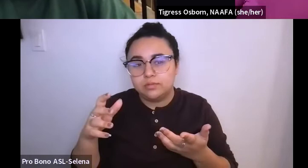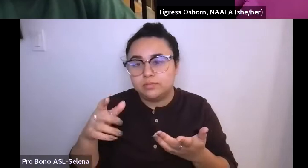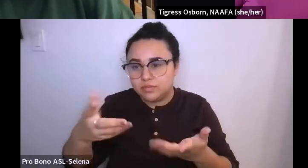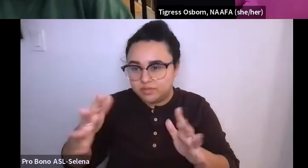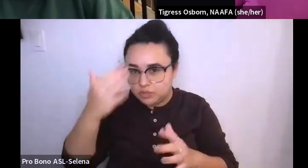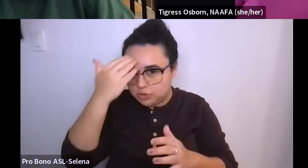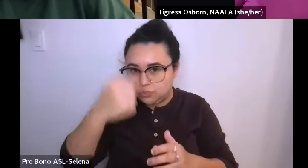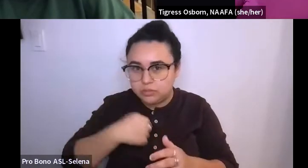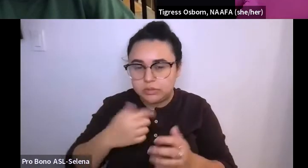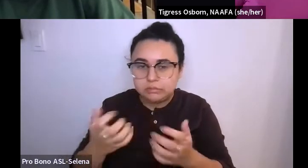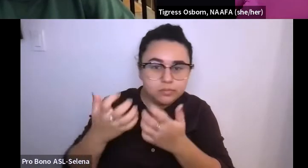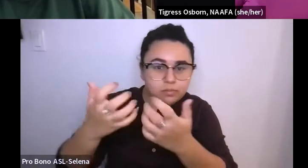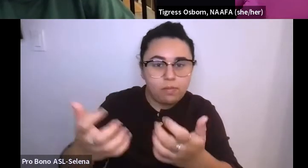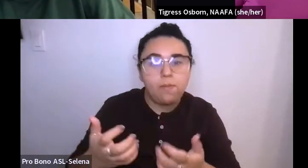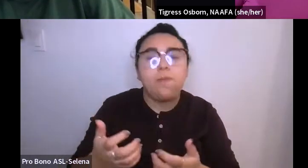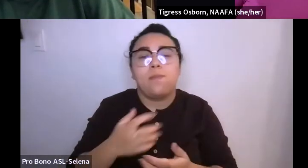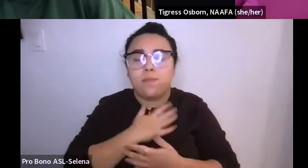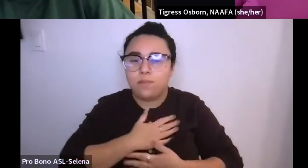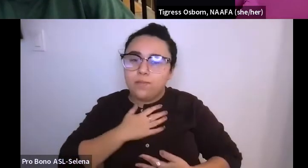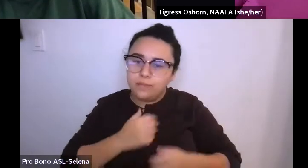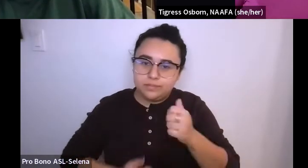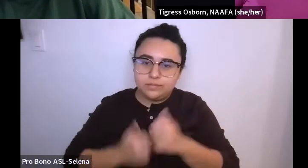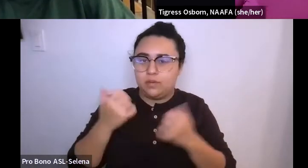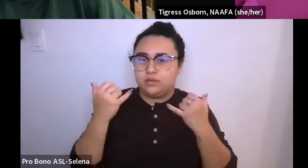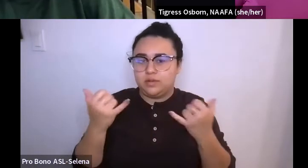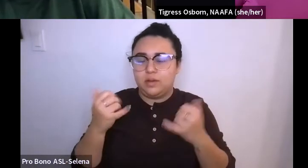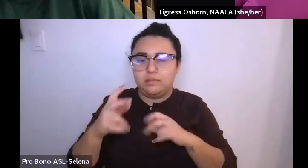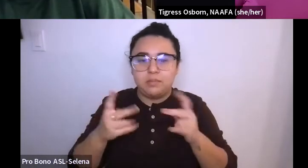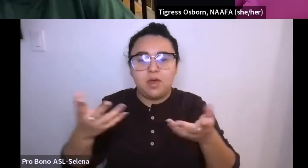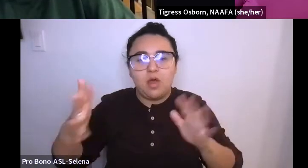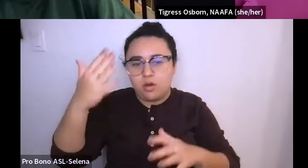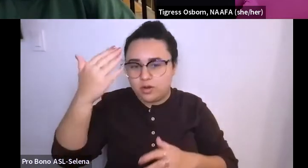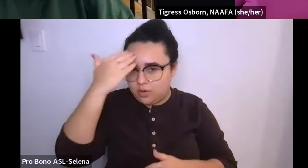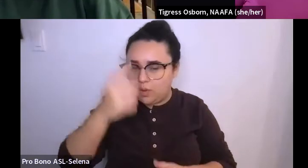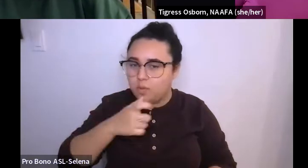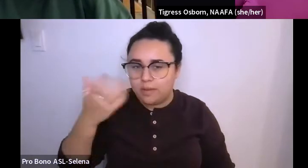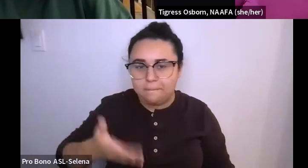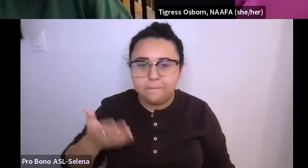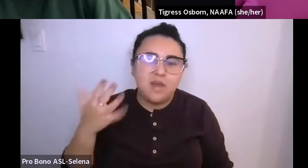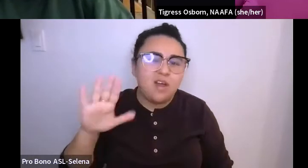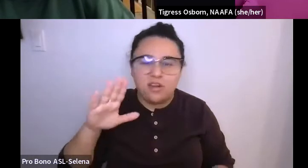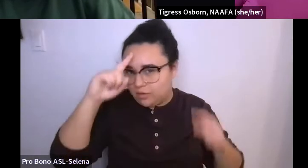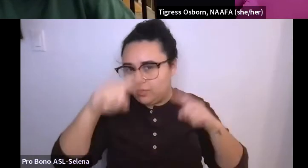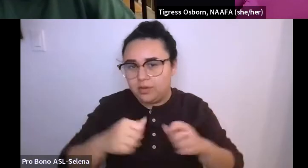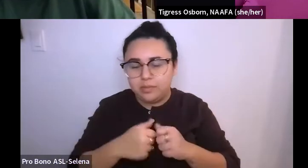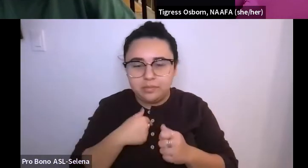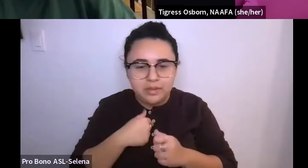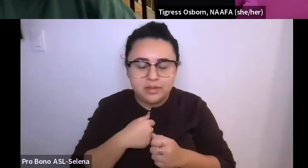And that's who I enjoy the most gigging to now, people who are already on board. Because otherwise it's so hard to,